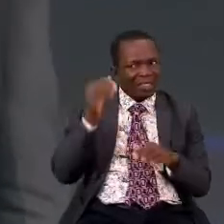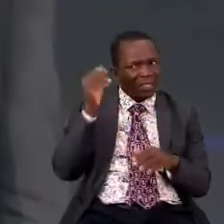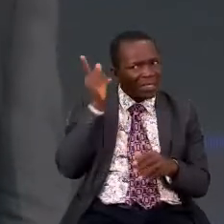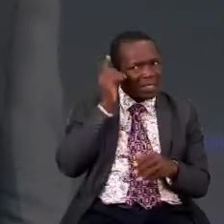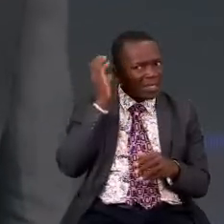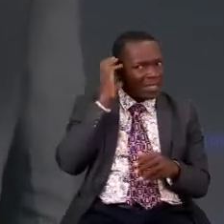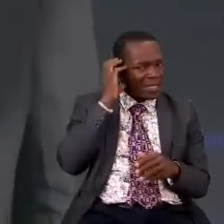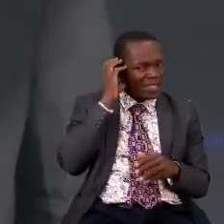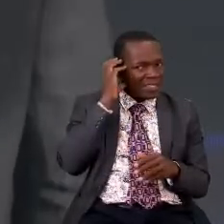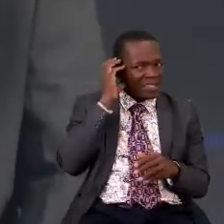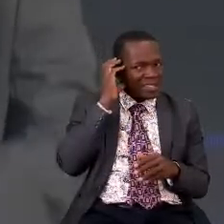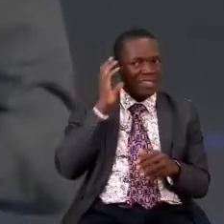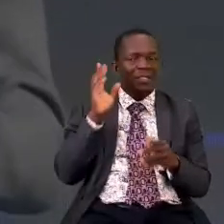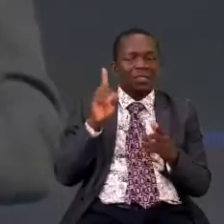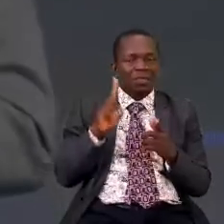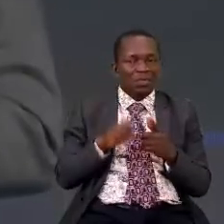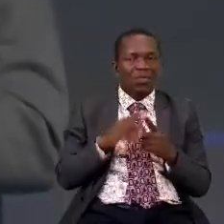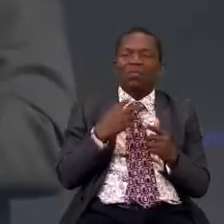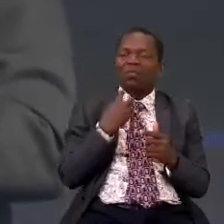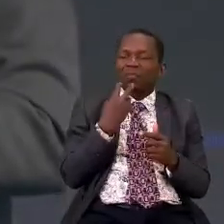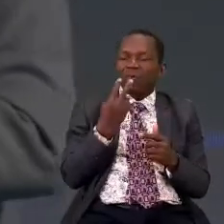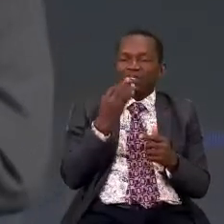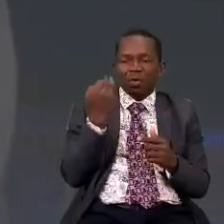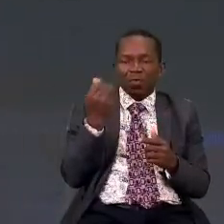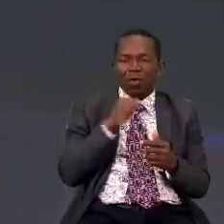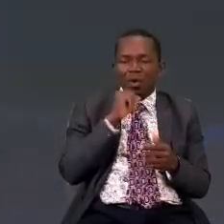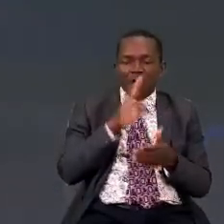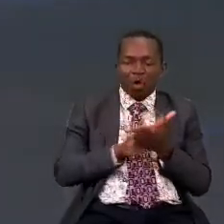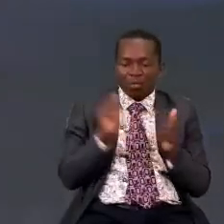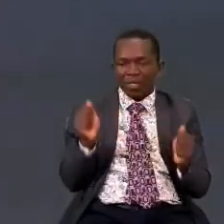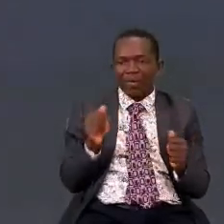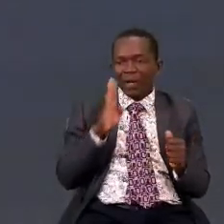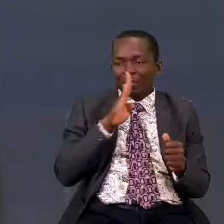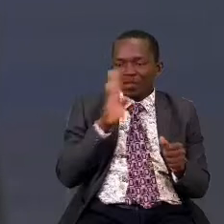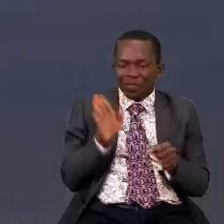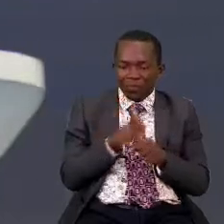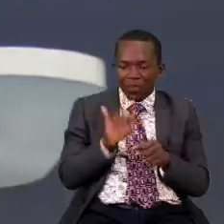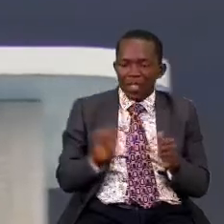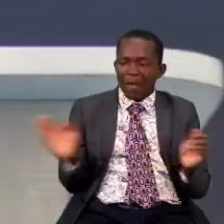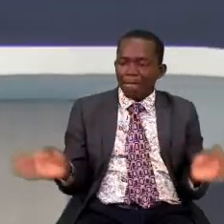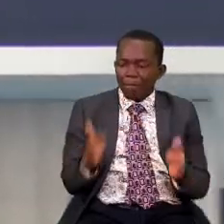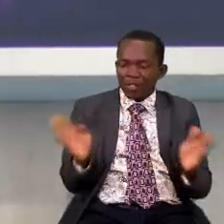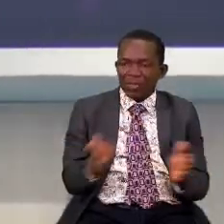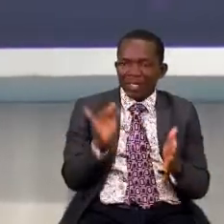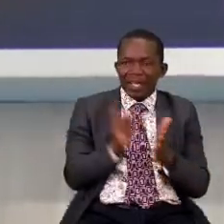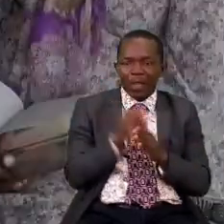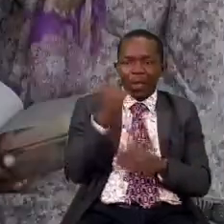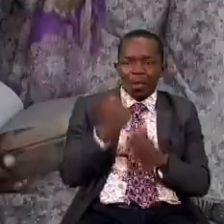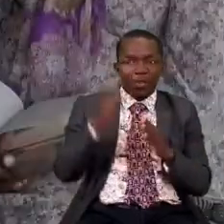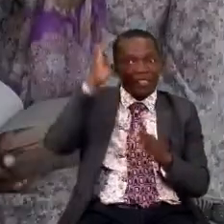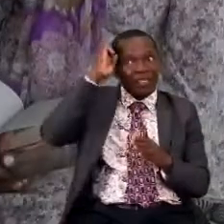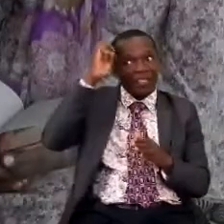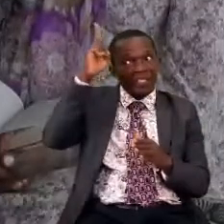he had promised, he was able also to perform. In your life, God is able to